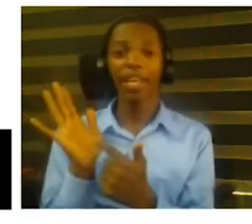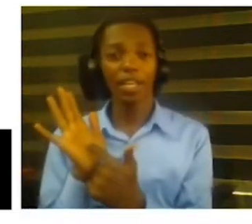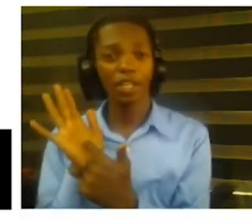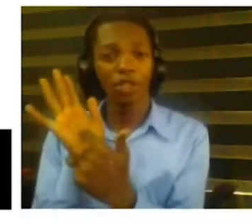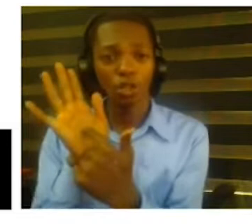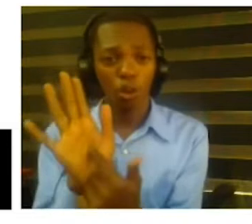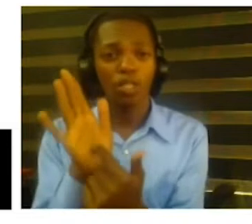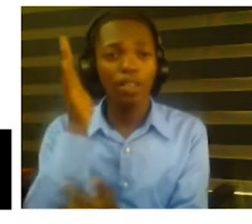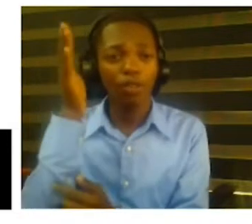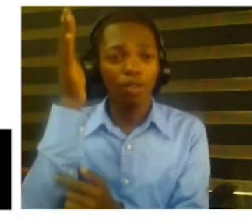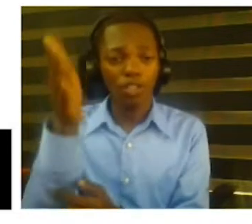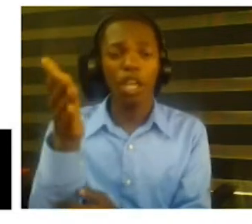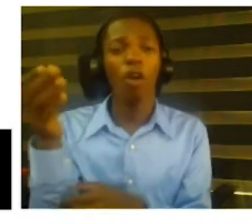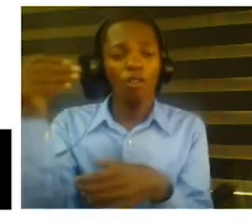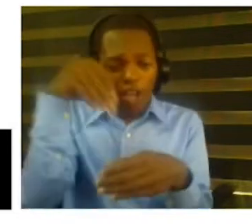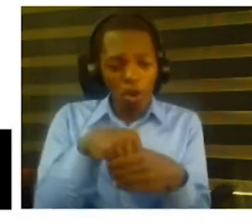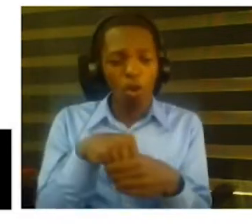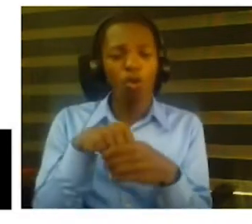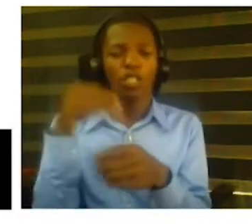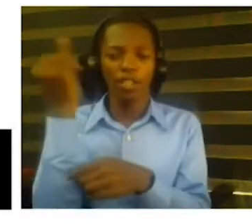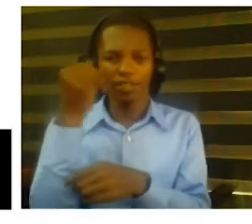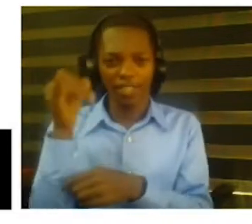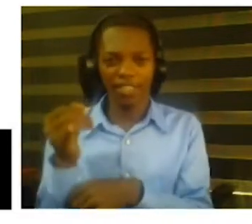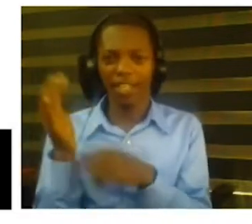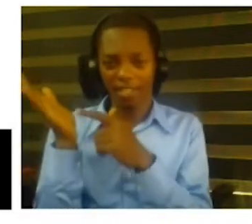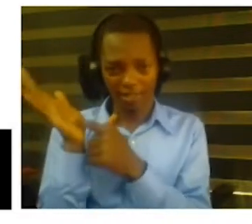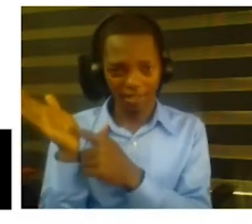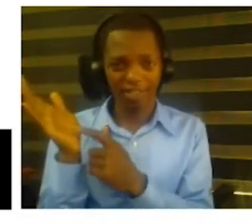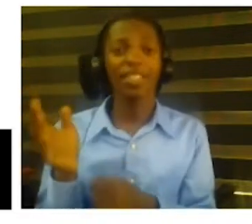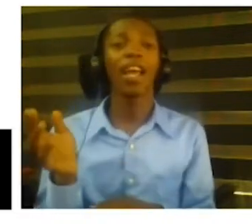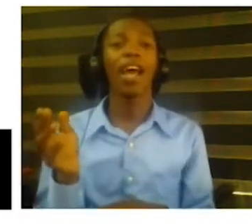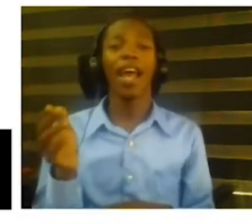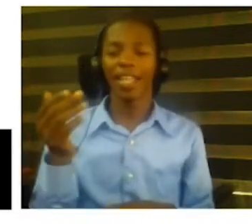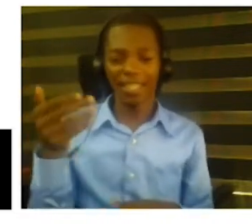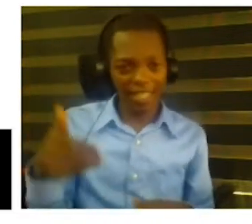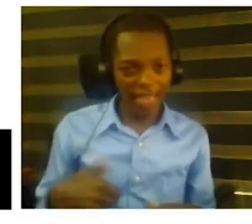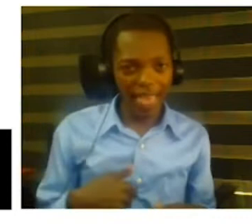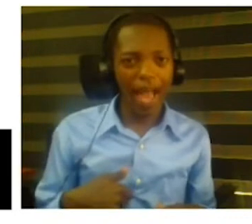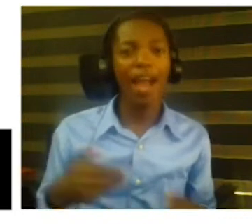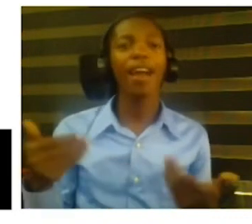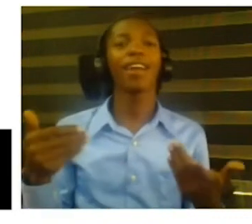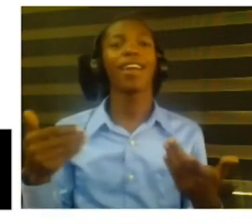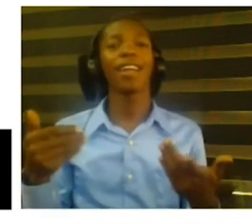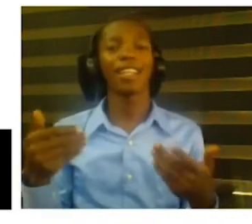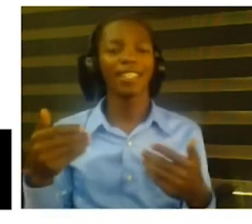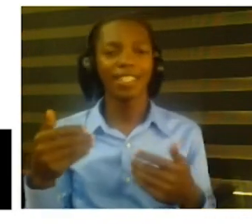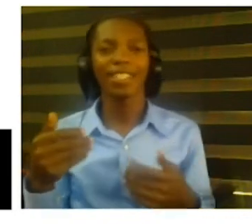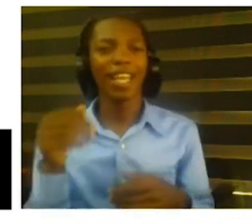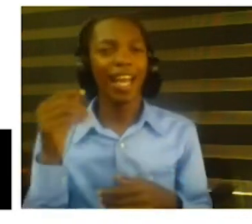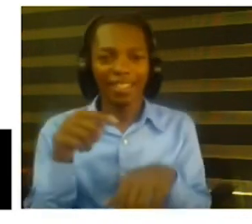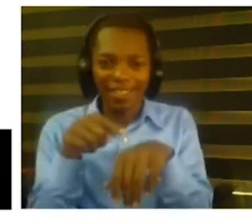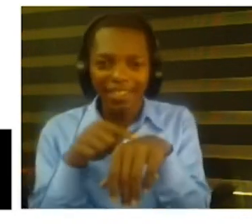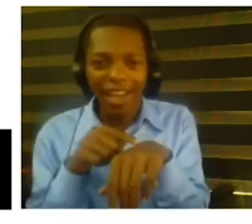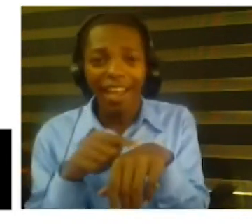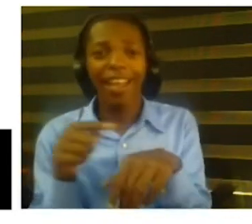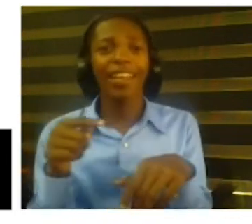design. It's young, it's black, it's female. And if you want to learn more, we have a week